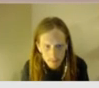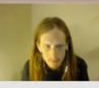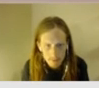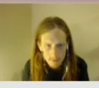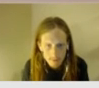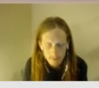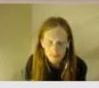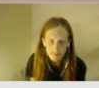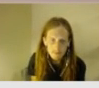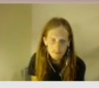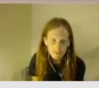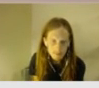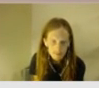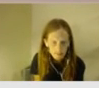play.